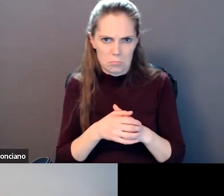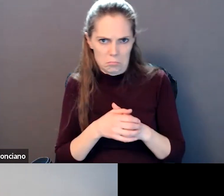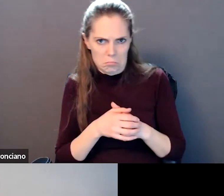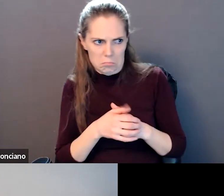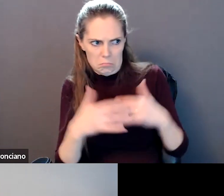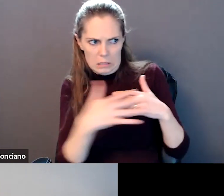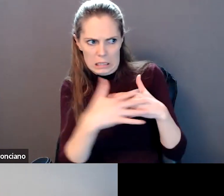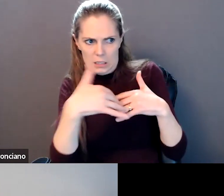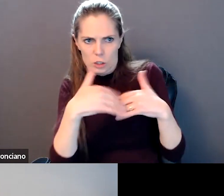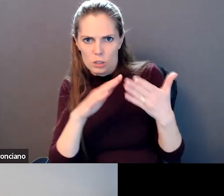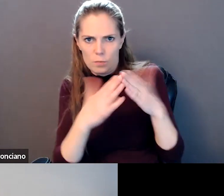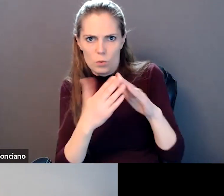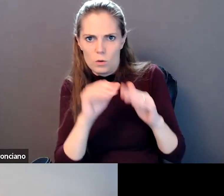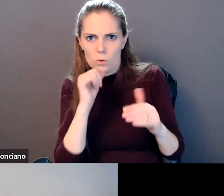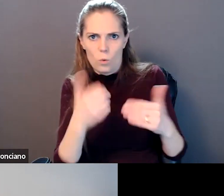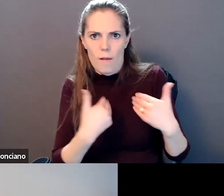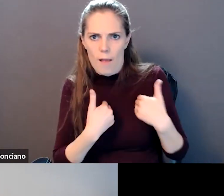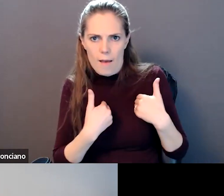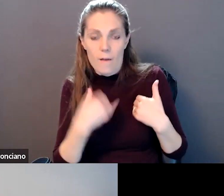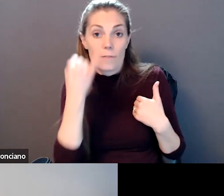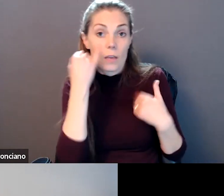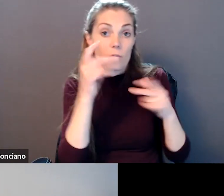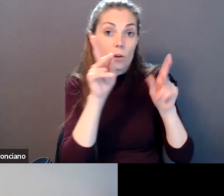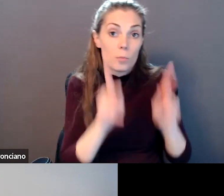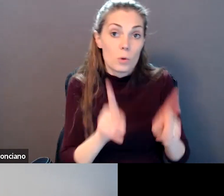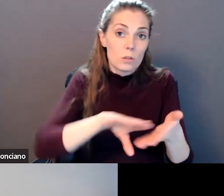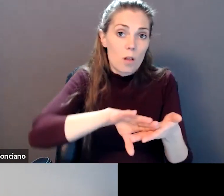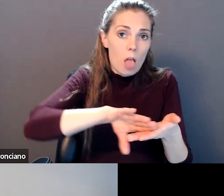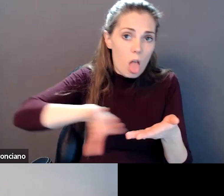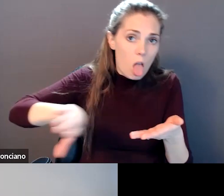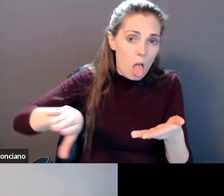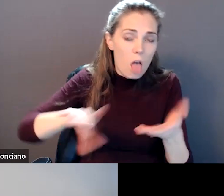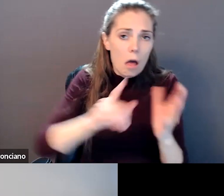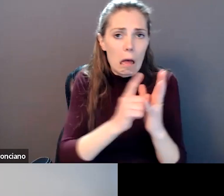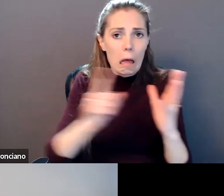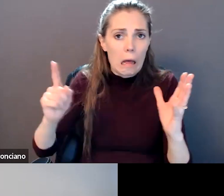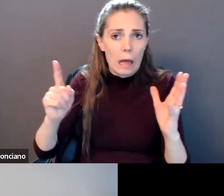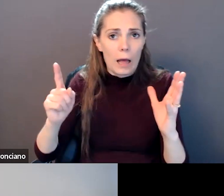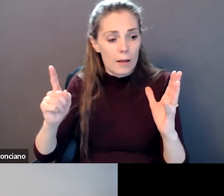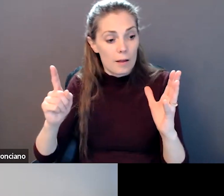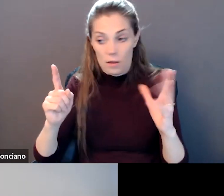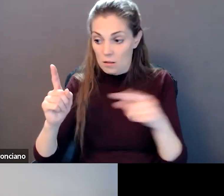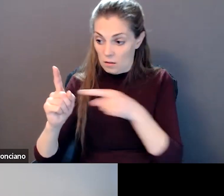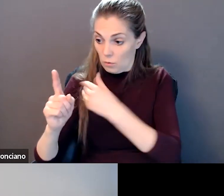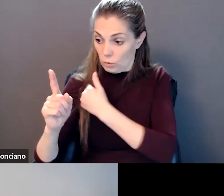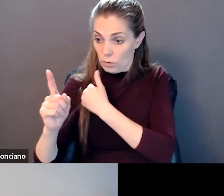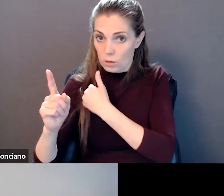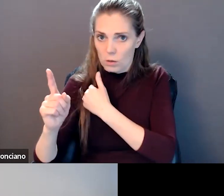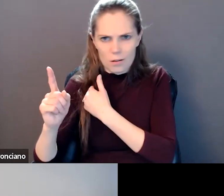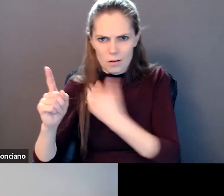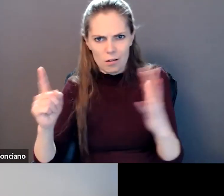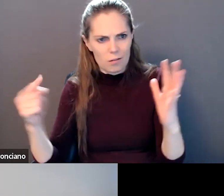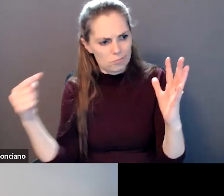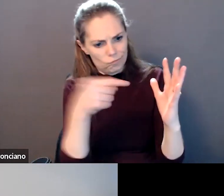the community feels it's their responsibility that they have somehow not listened, not had